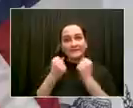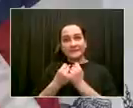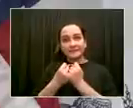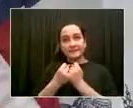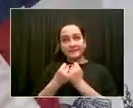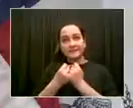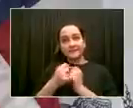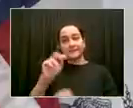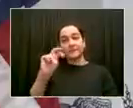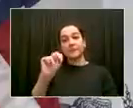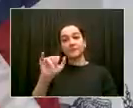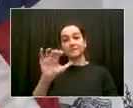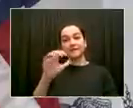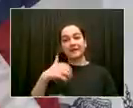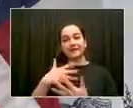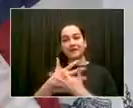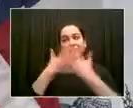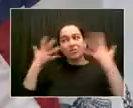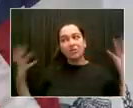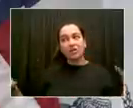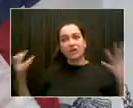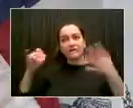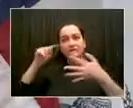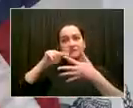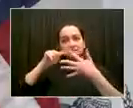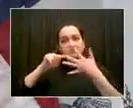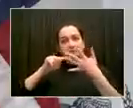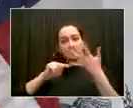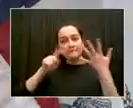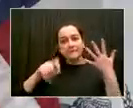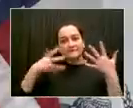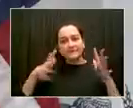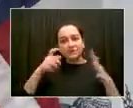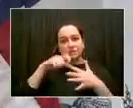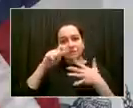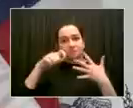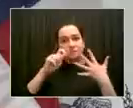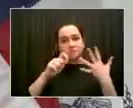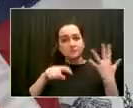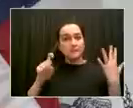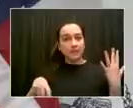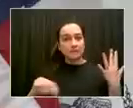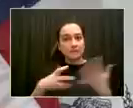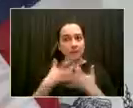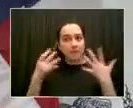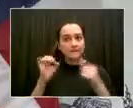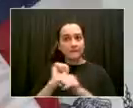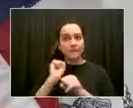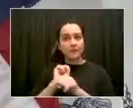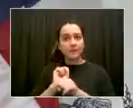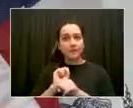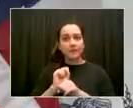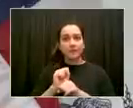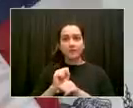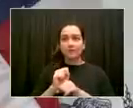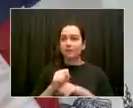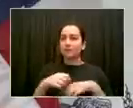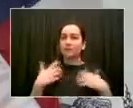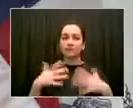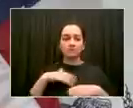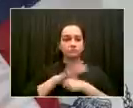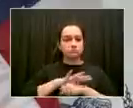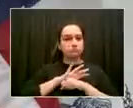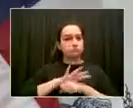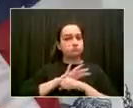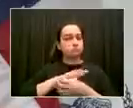the importance of the issues. It is a tough environment, but we all work together. And we have a team